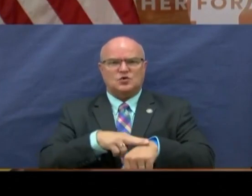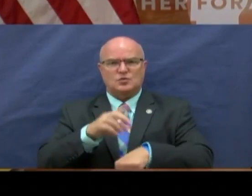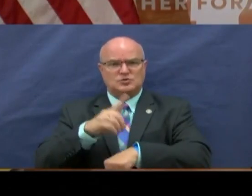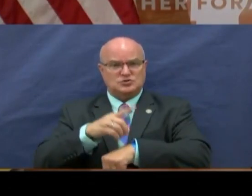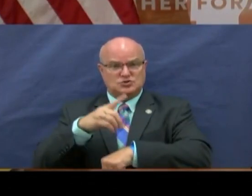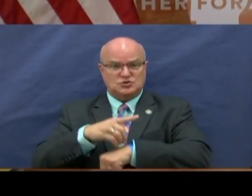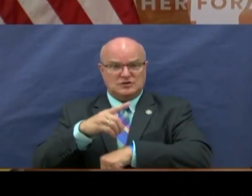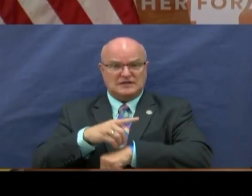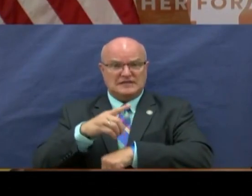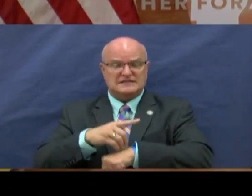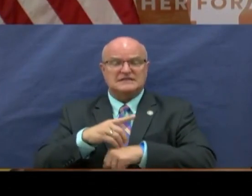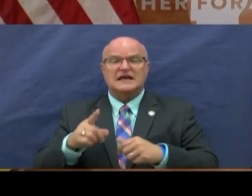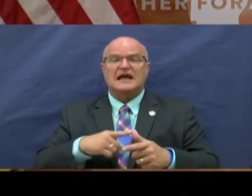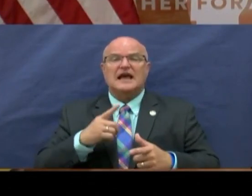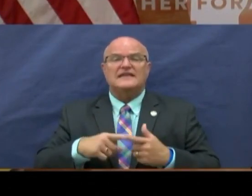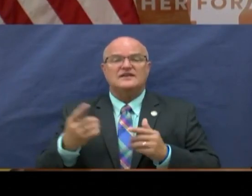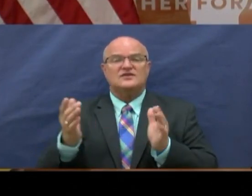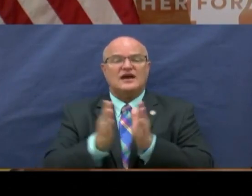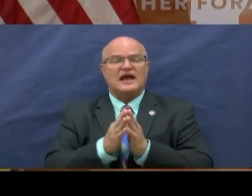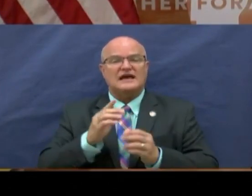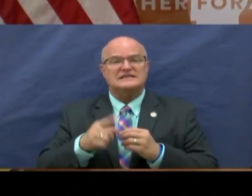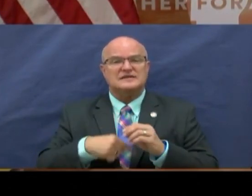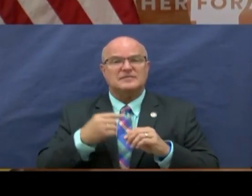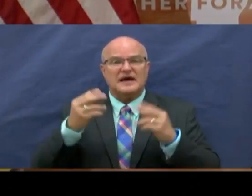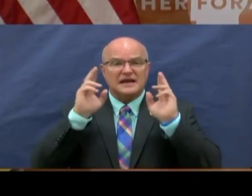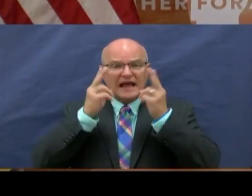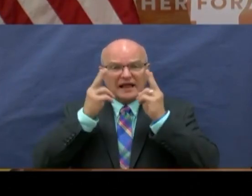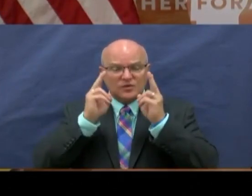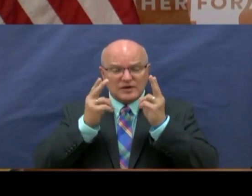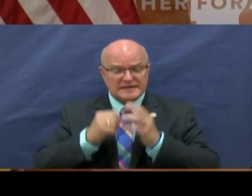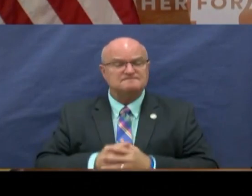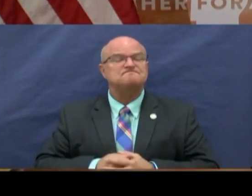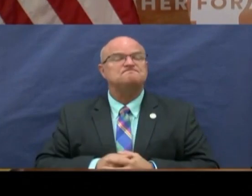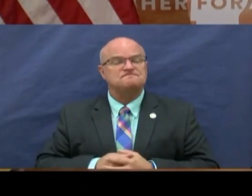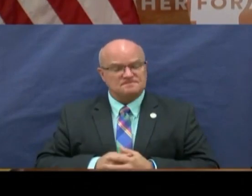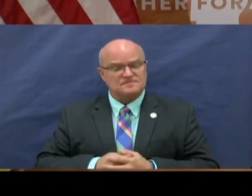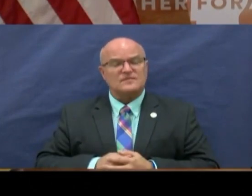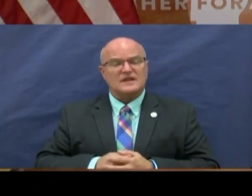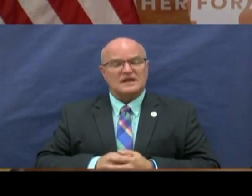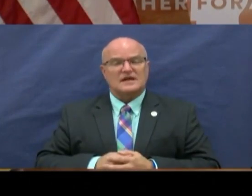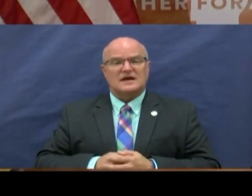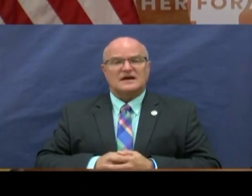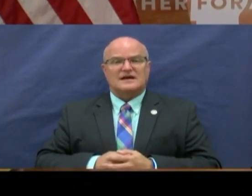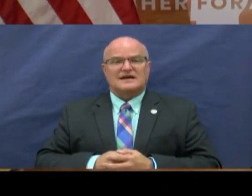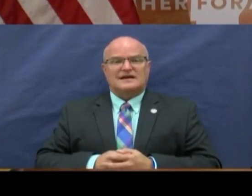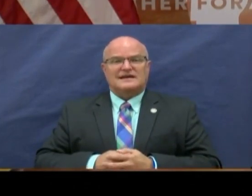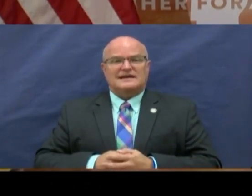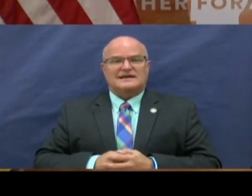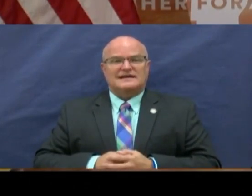duties. And then finally, you ask about Halloween, and